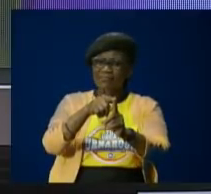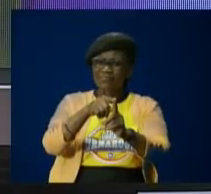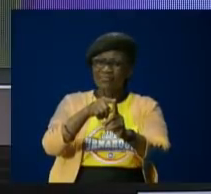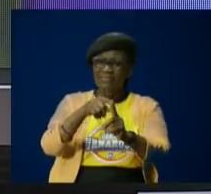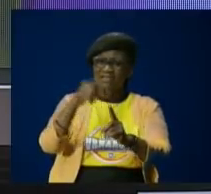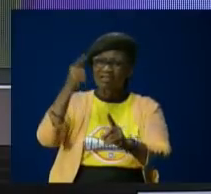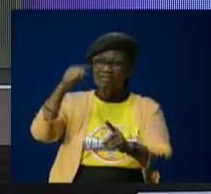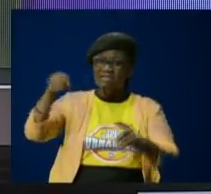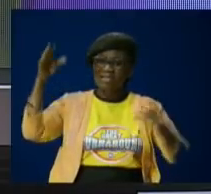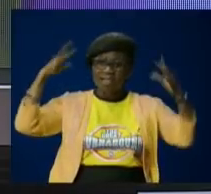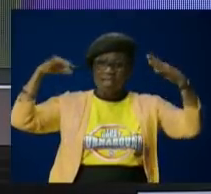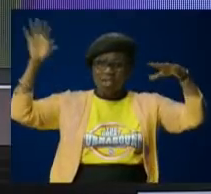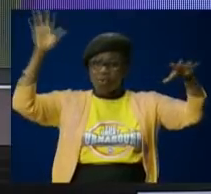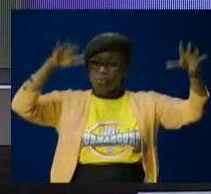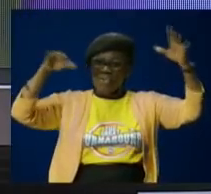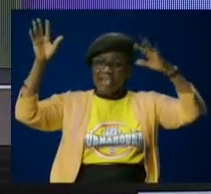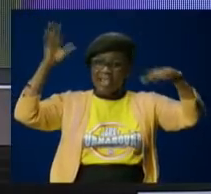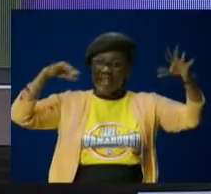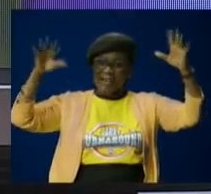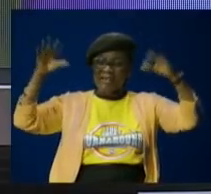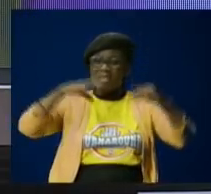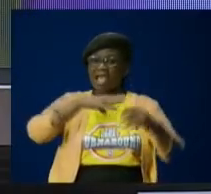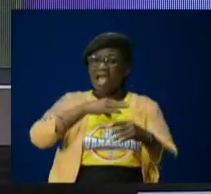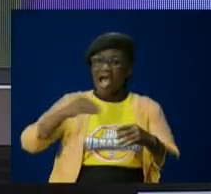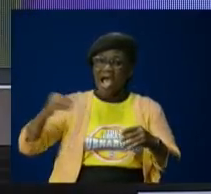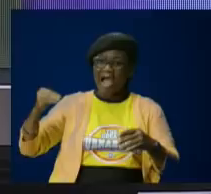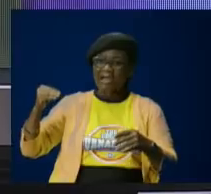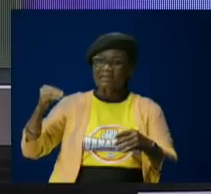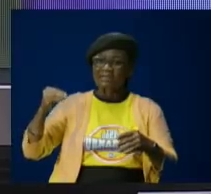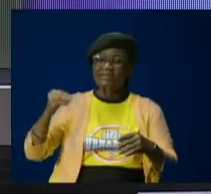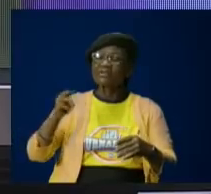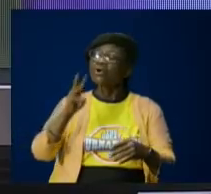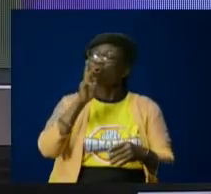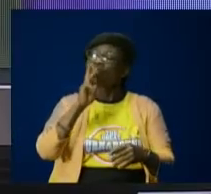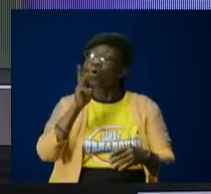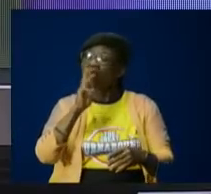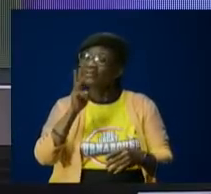the wind and water